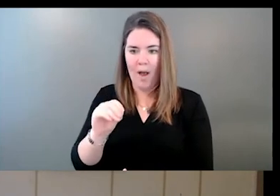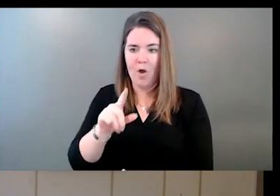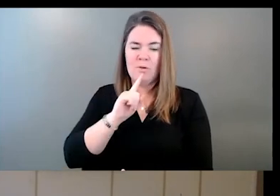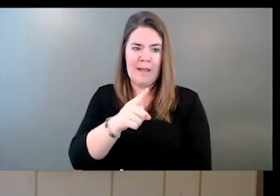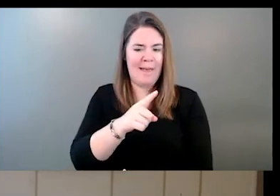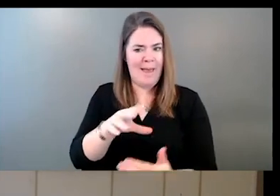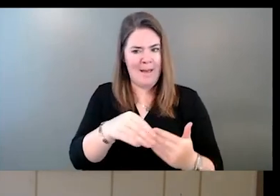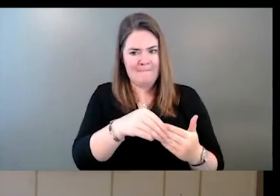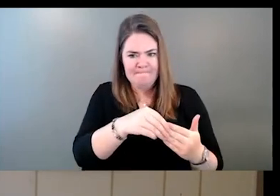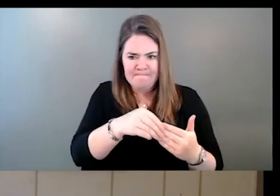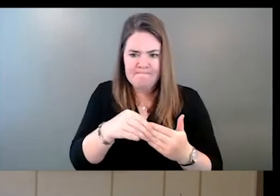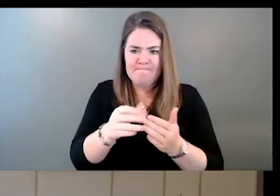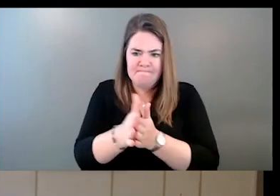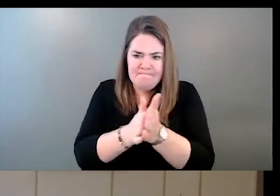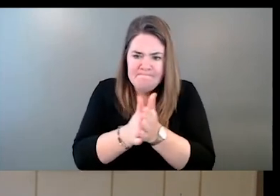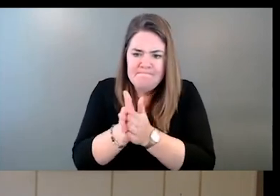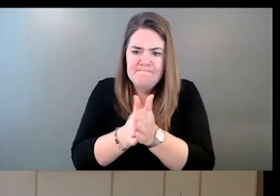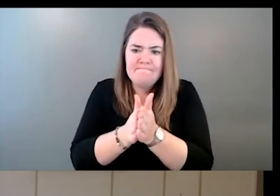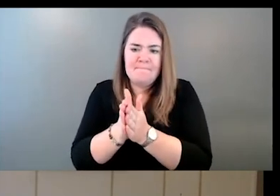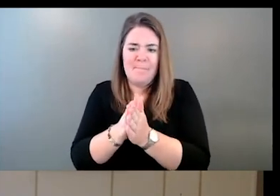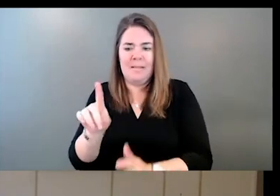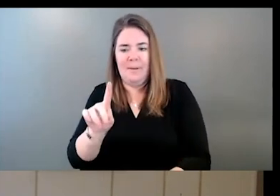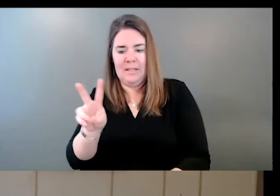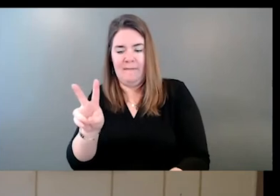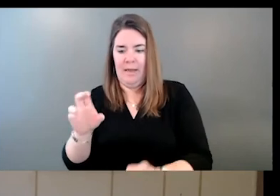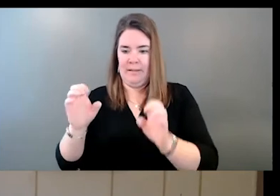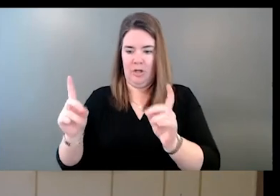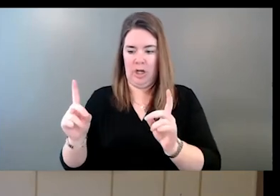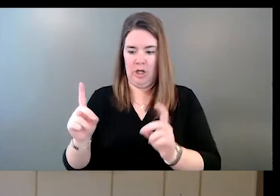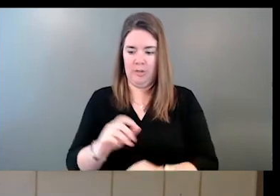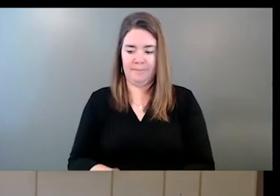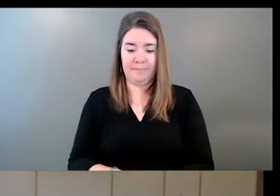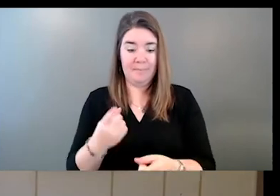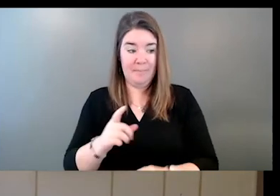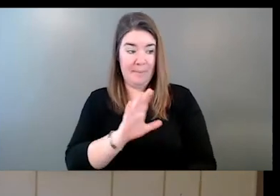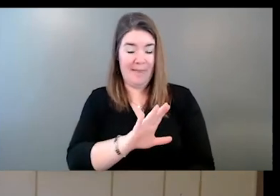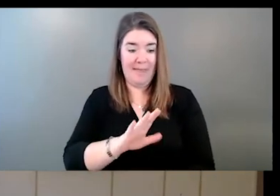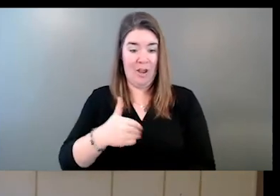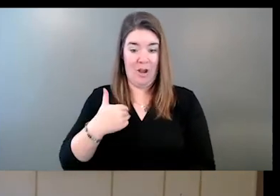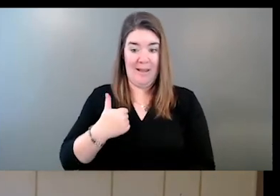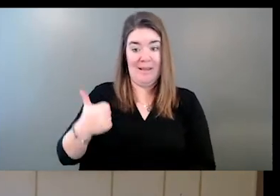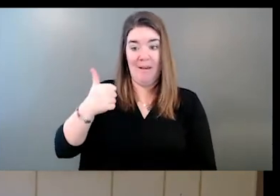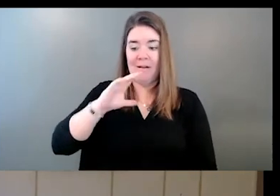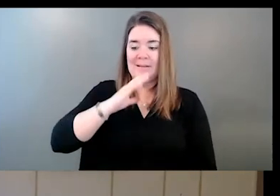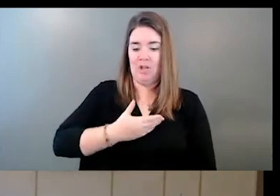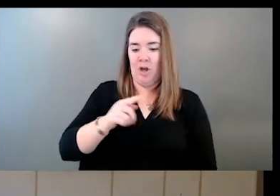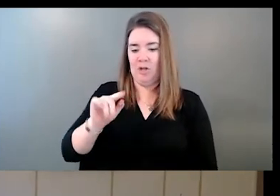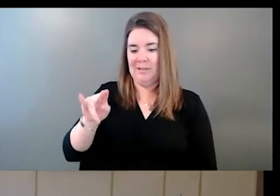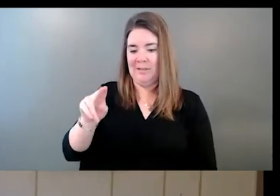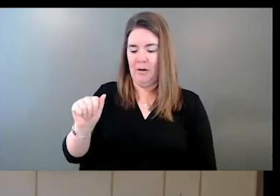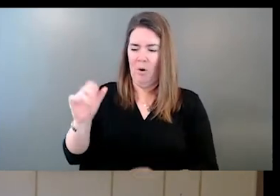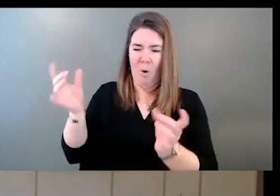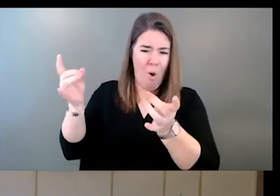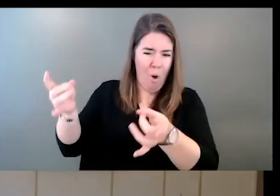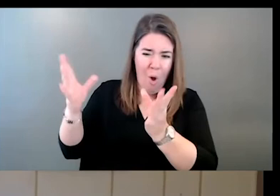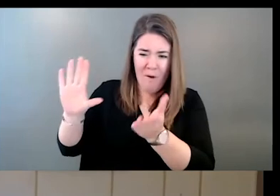violence education in Ohio. The Crouchers became advocates after their youngest child, Tina, was tragically killed by